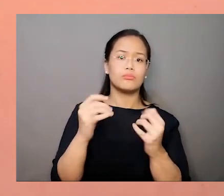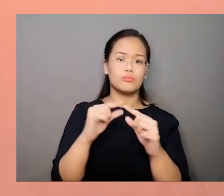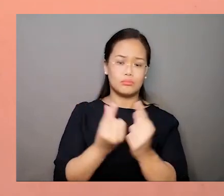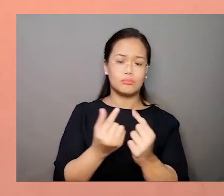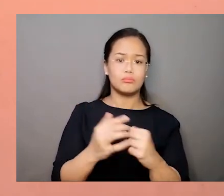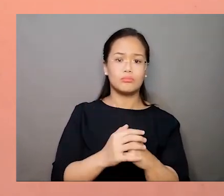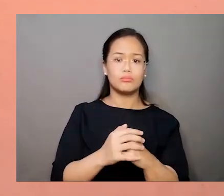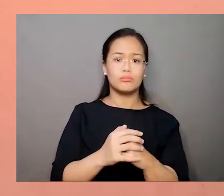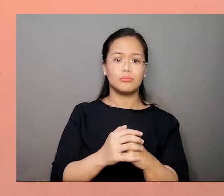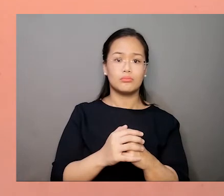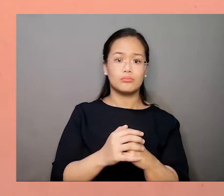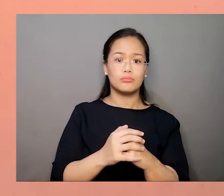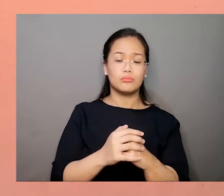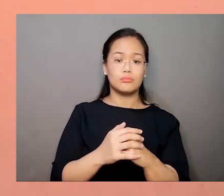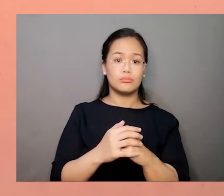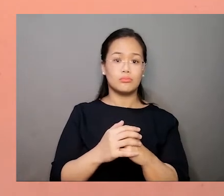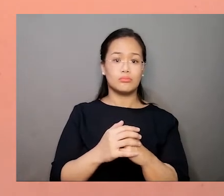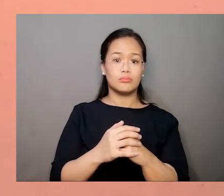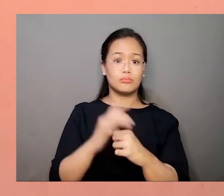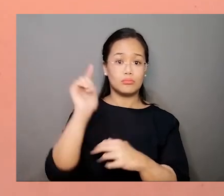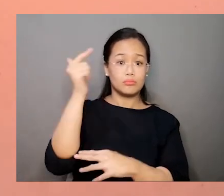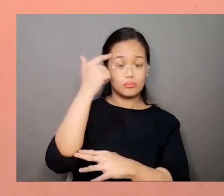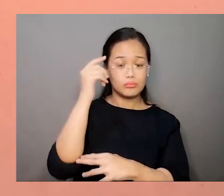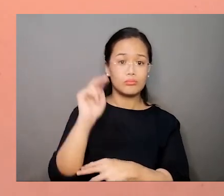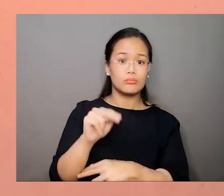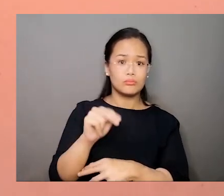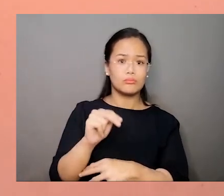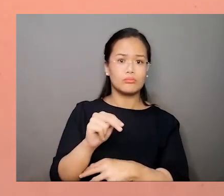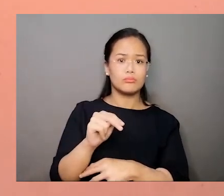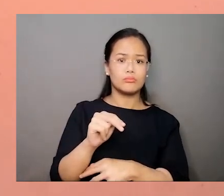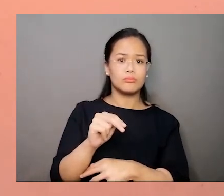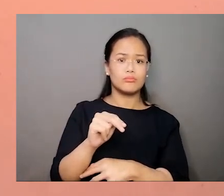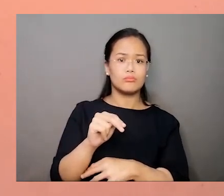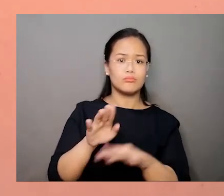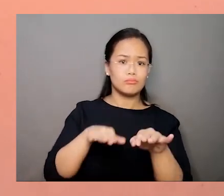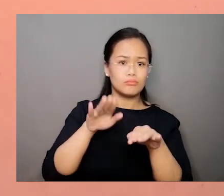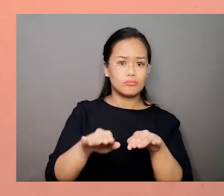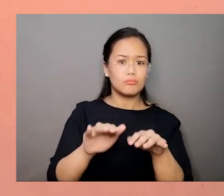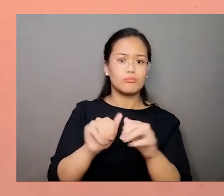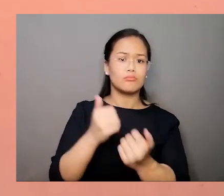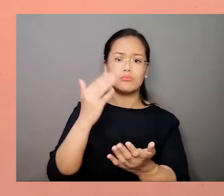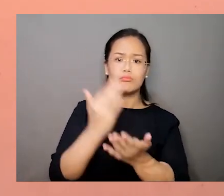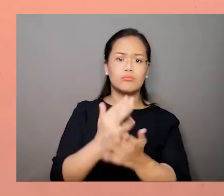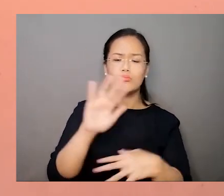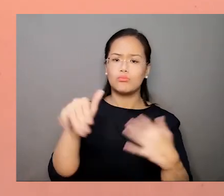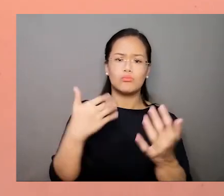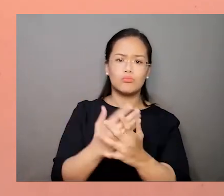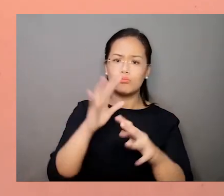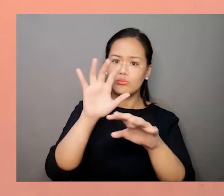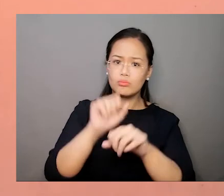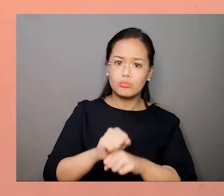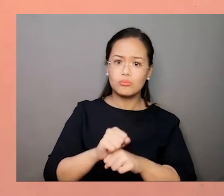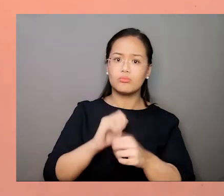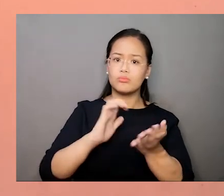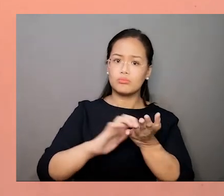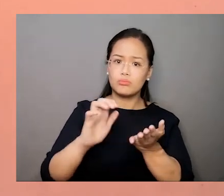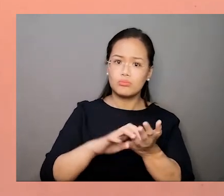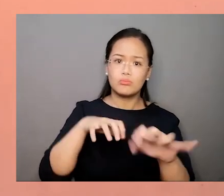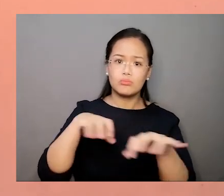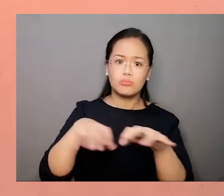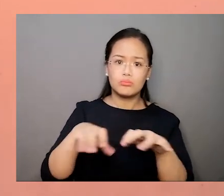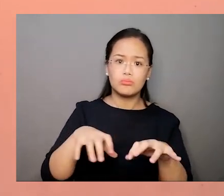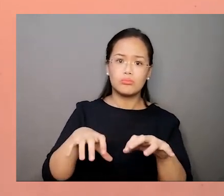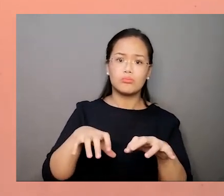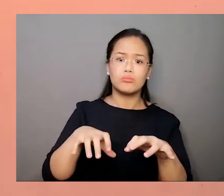should take steps directly aimed at eliminating customary and all other practices that prejudice